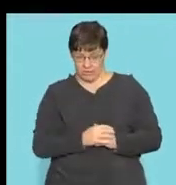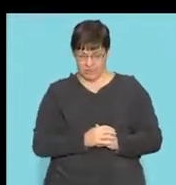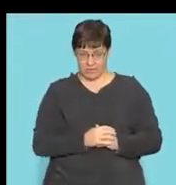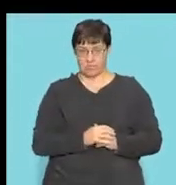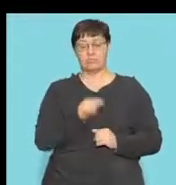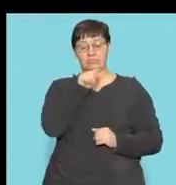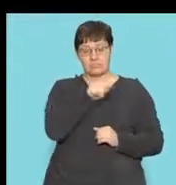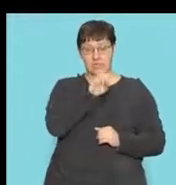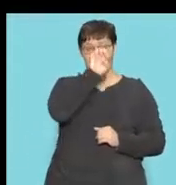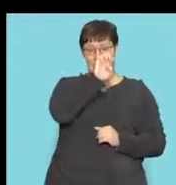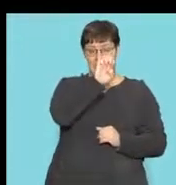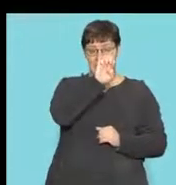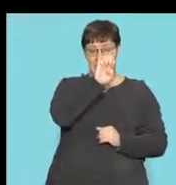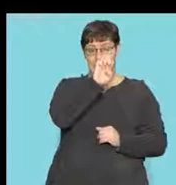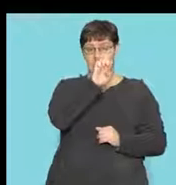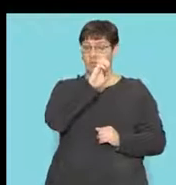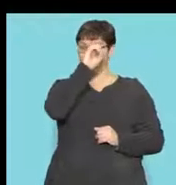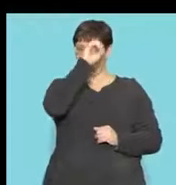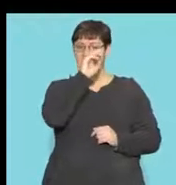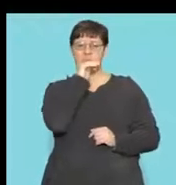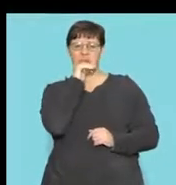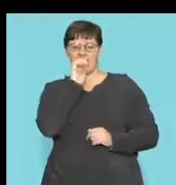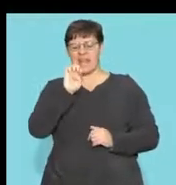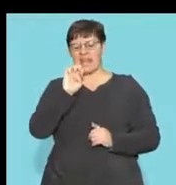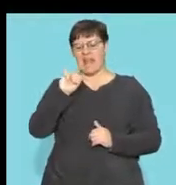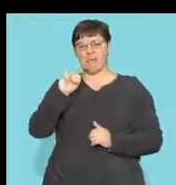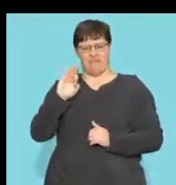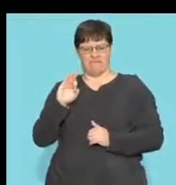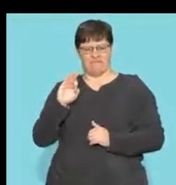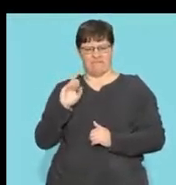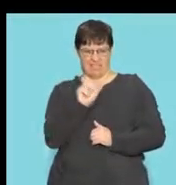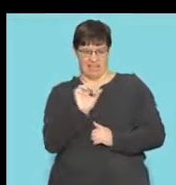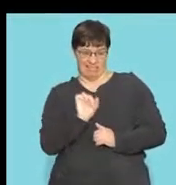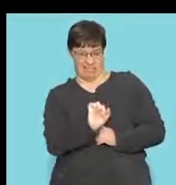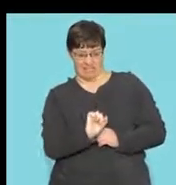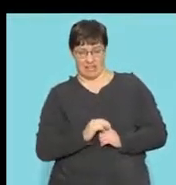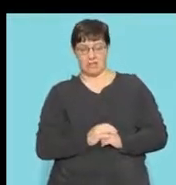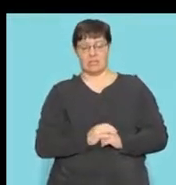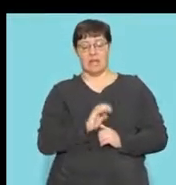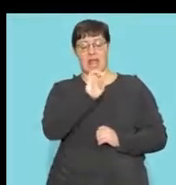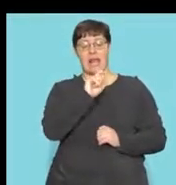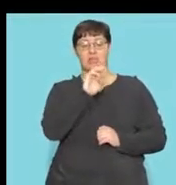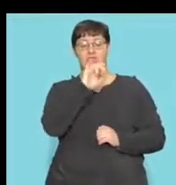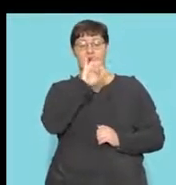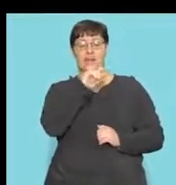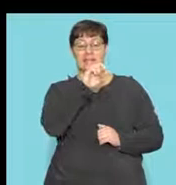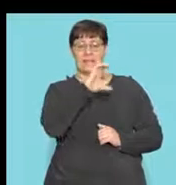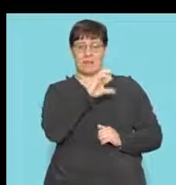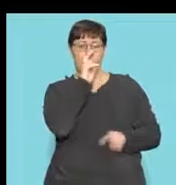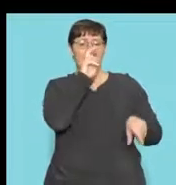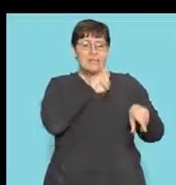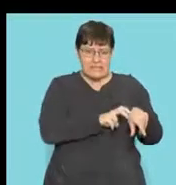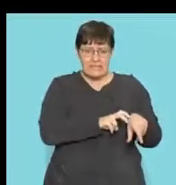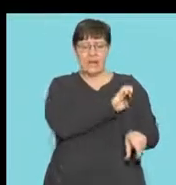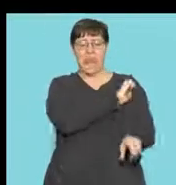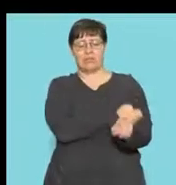This is actually the E naught, the EMF of the cell. In this case, the electrolytic cell needs